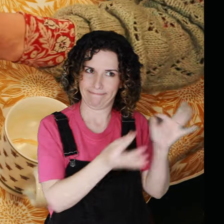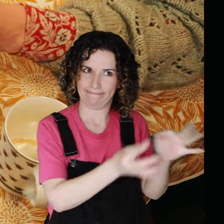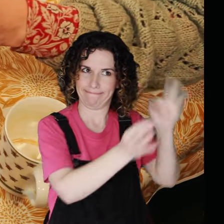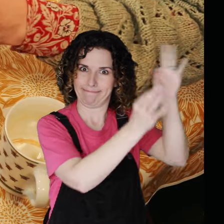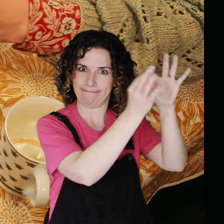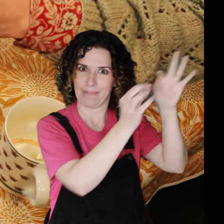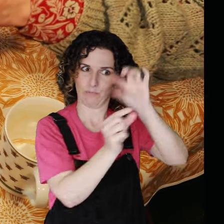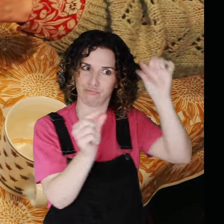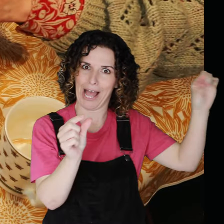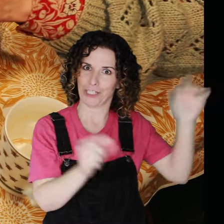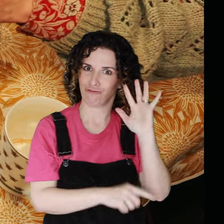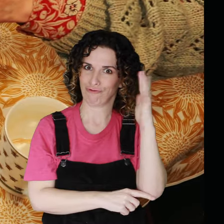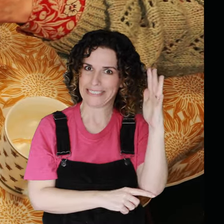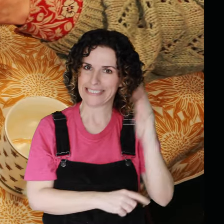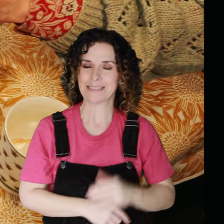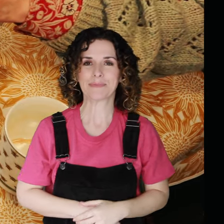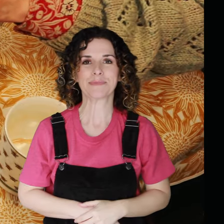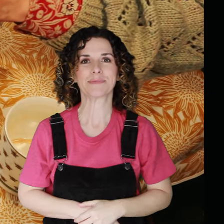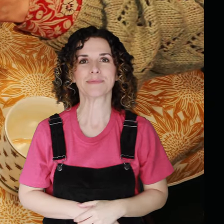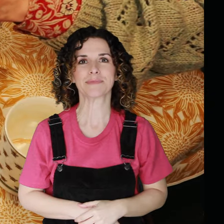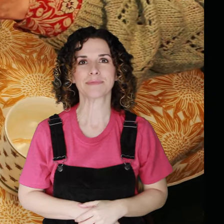And then I'm going to chop that.